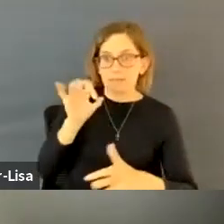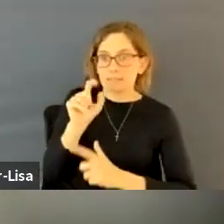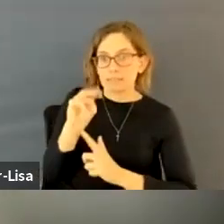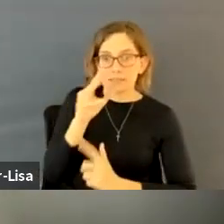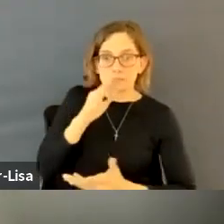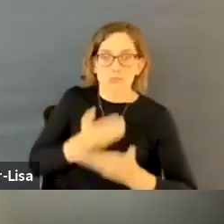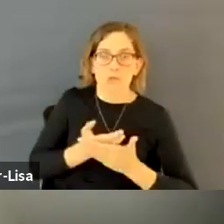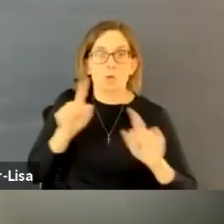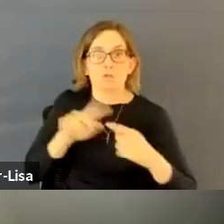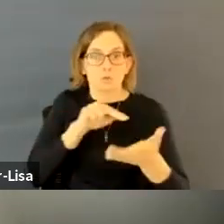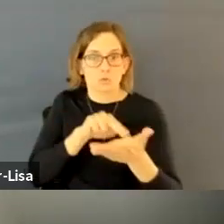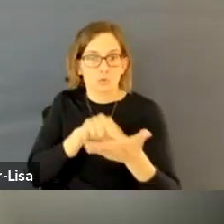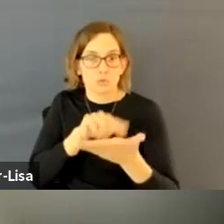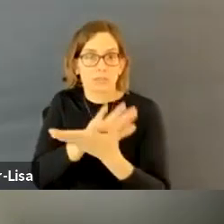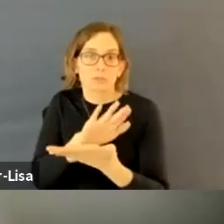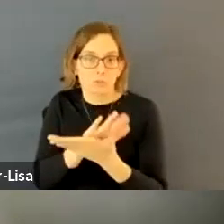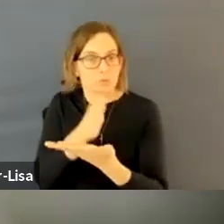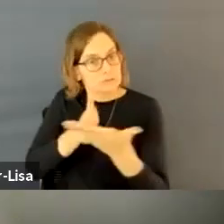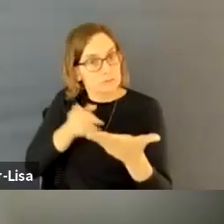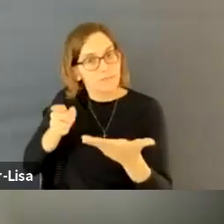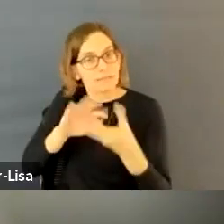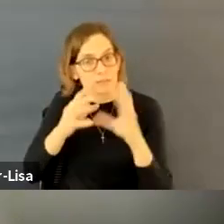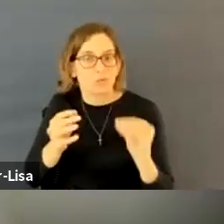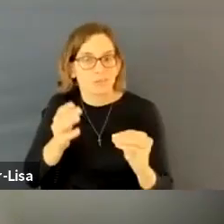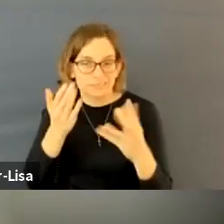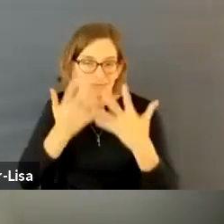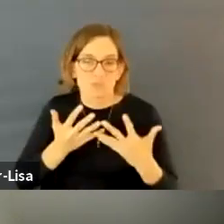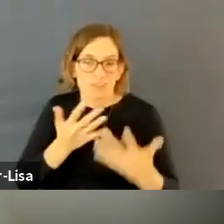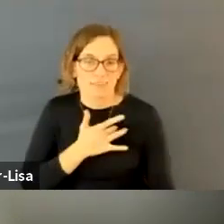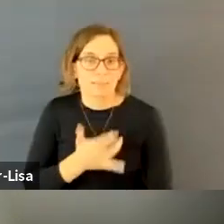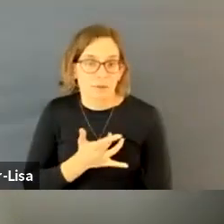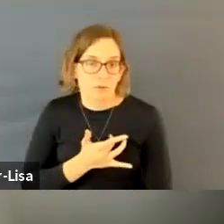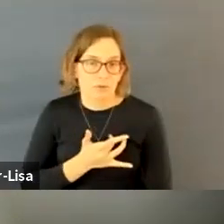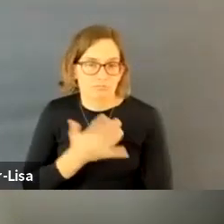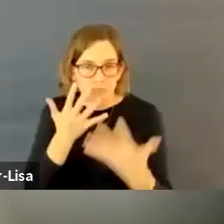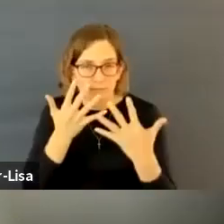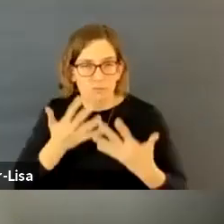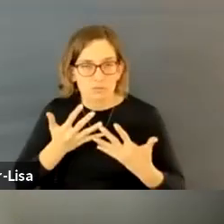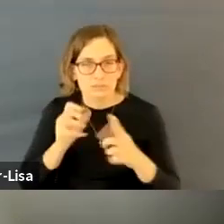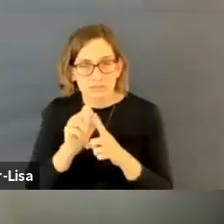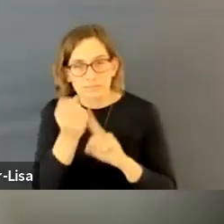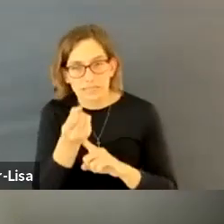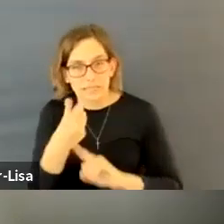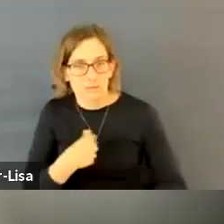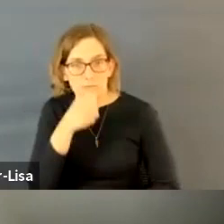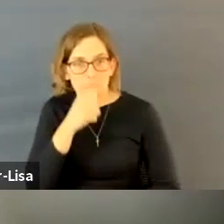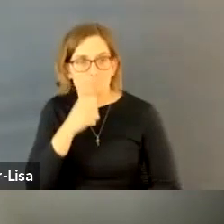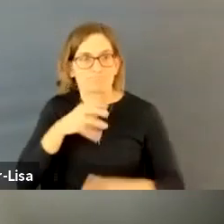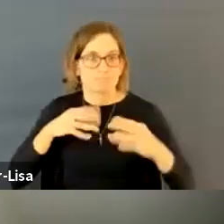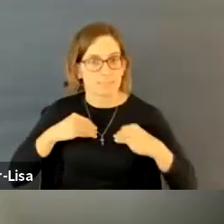I found that some of these were unfortunately typical. And I think it's very unfortunate that as a society, we tolerate some of this